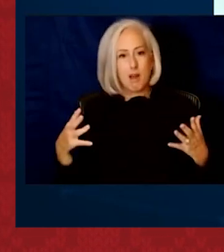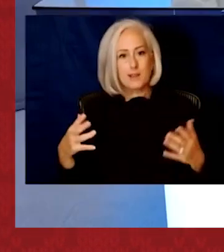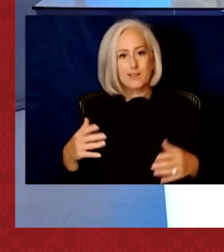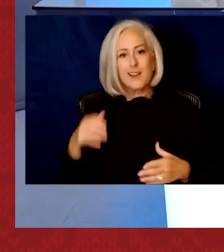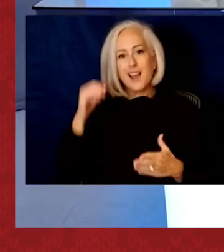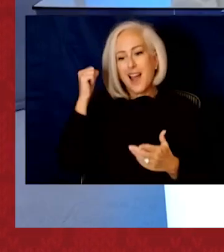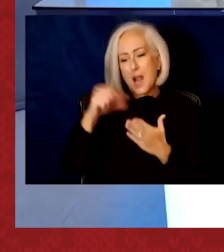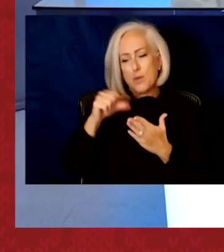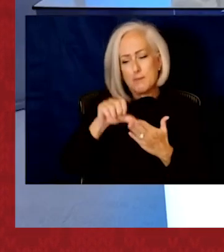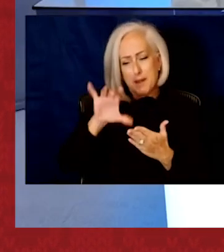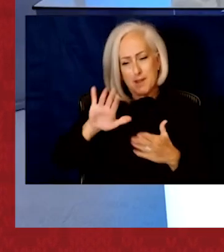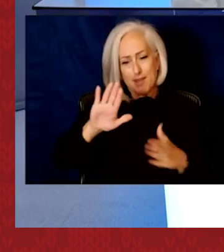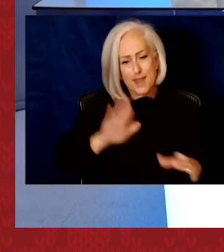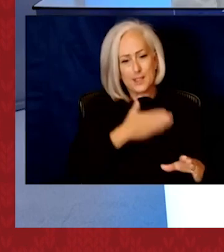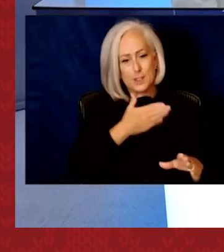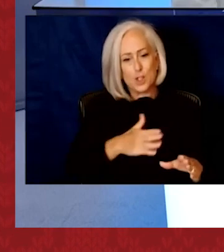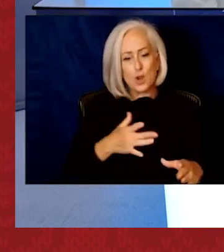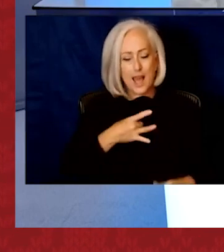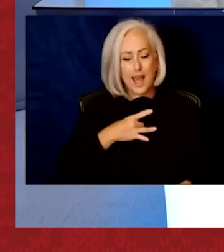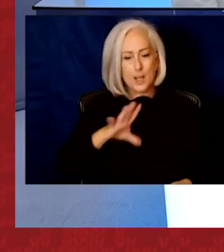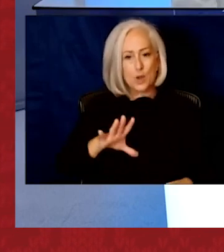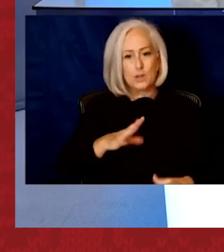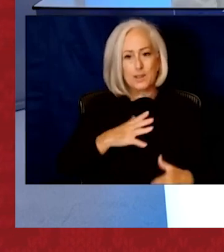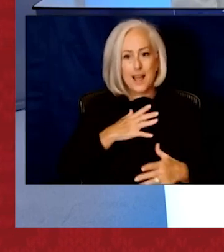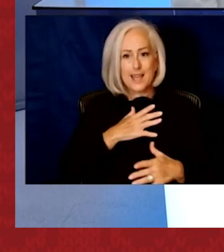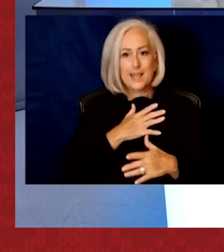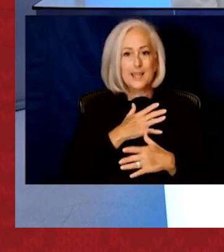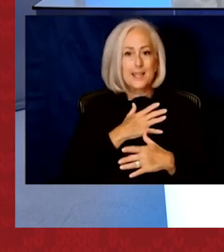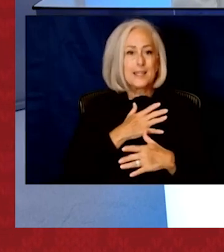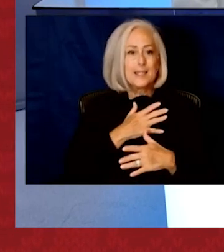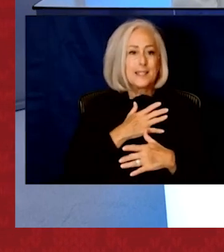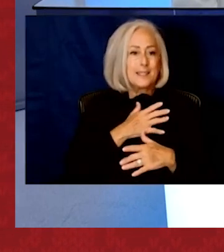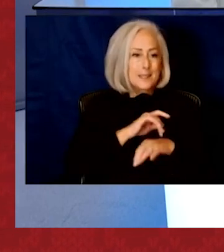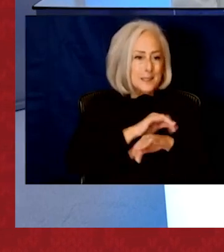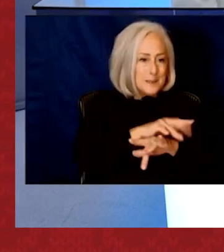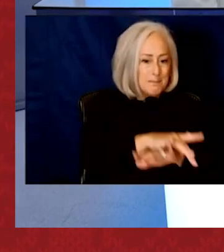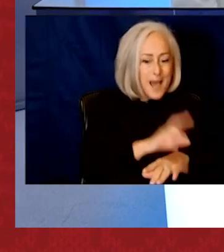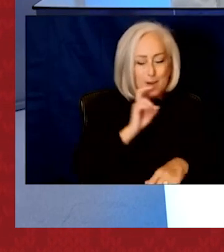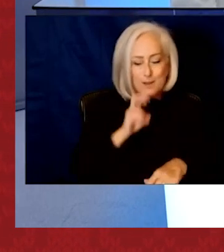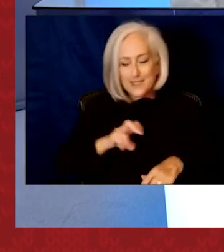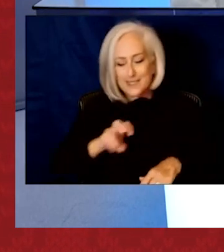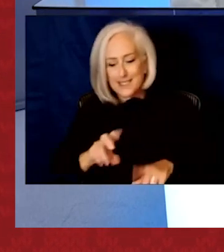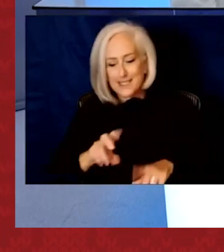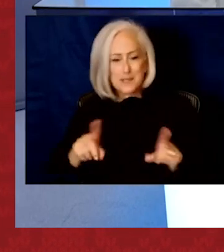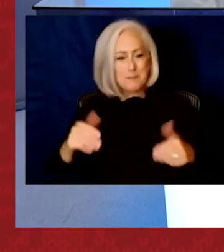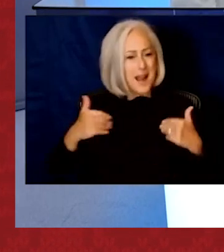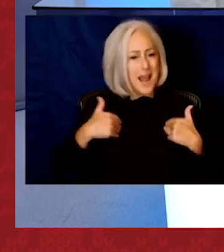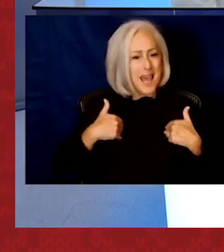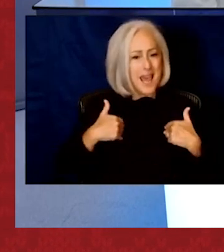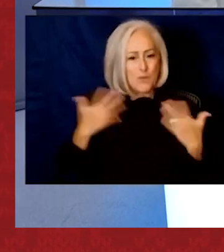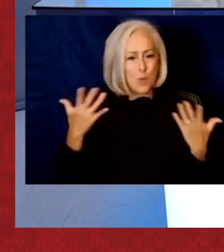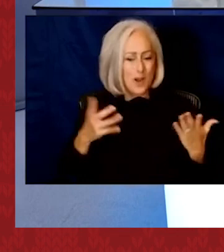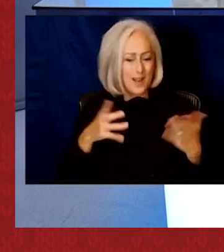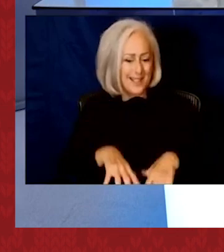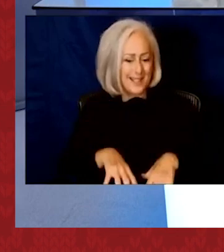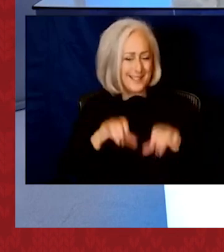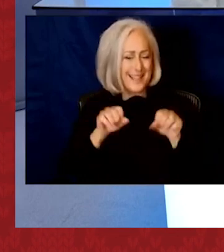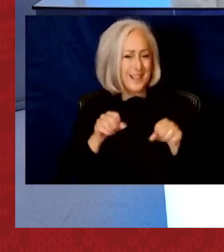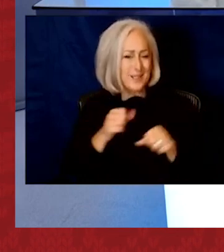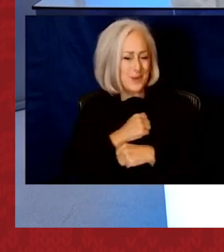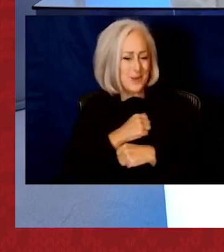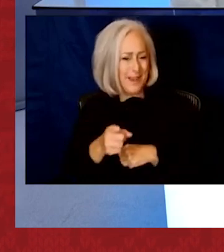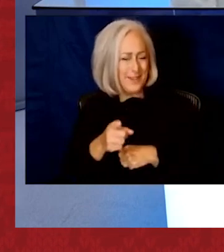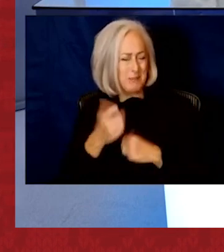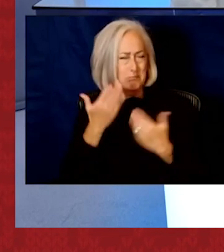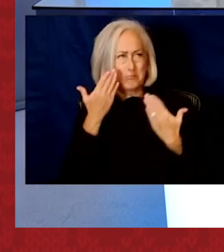like spiders and snakes, but I've got what it takes to love you, something like that. I don't know what that song really means. It's kind of odds and words, maybe a little odd.